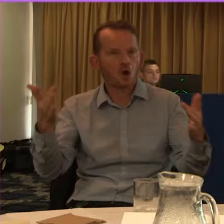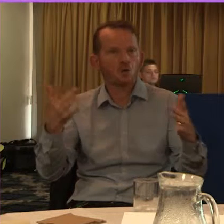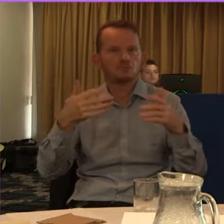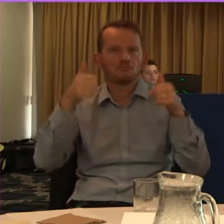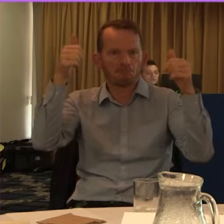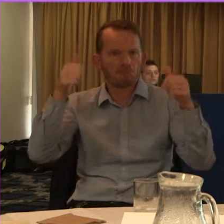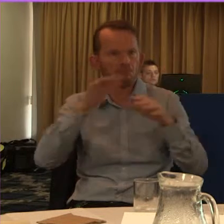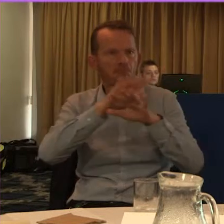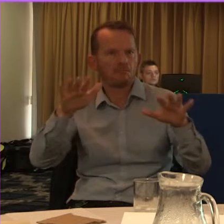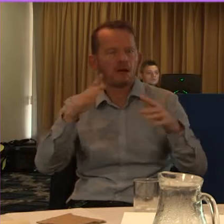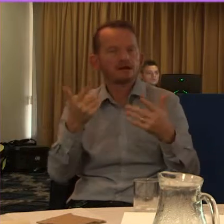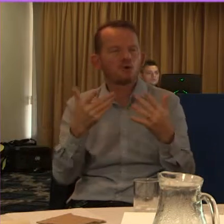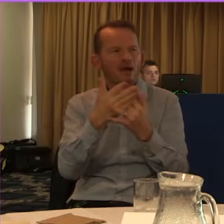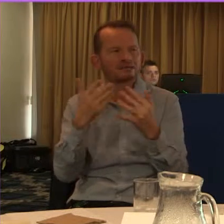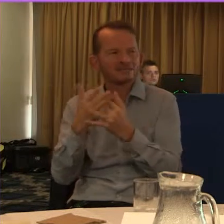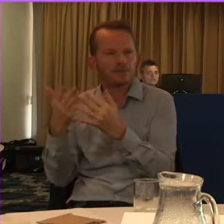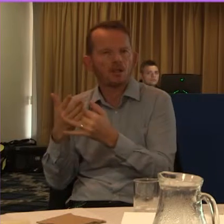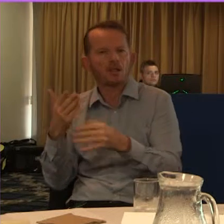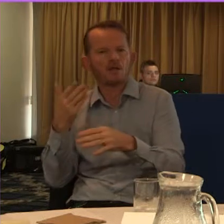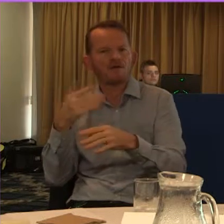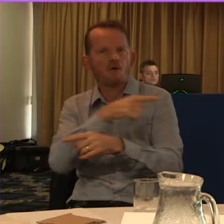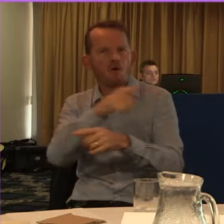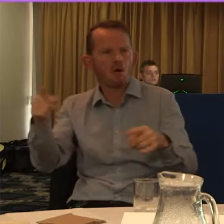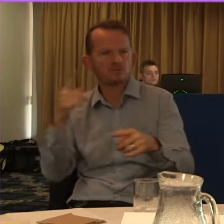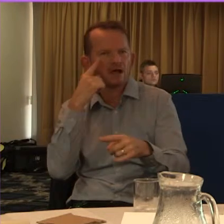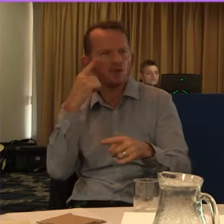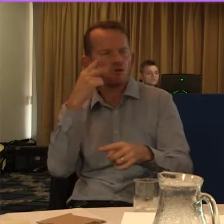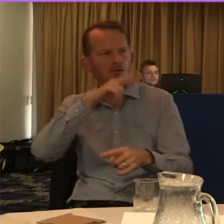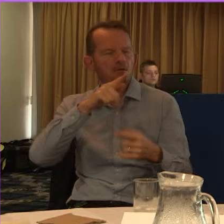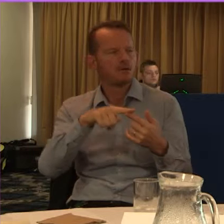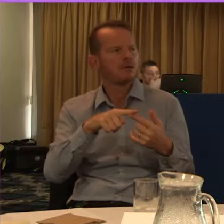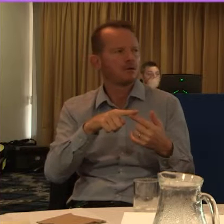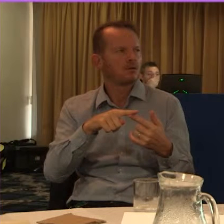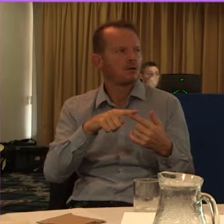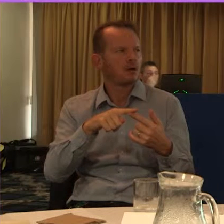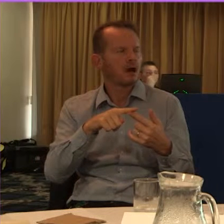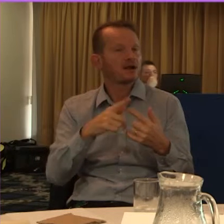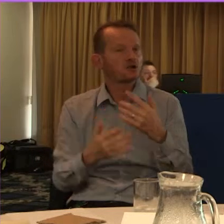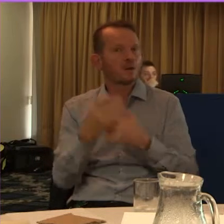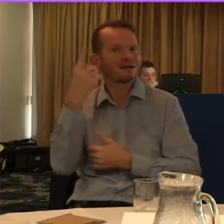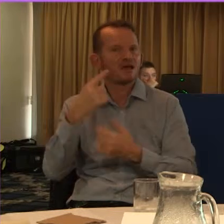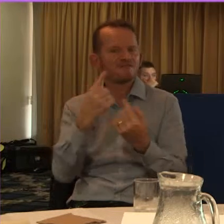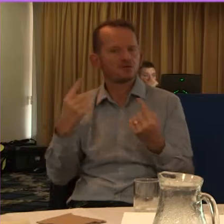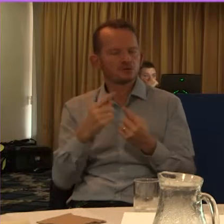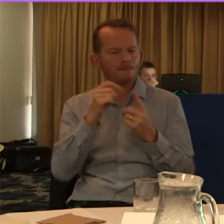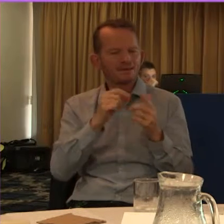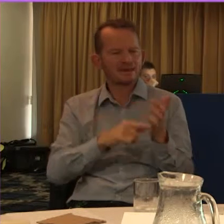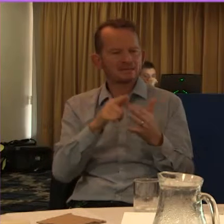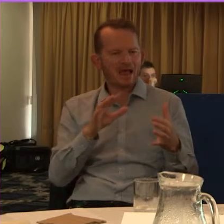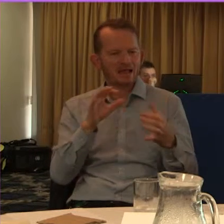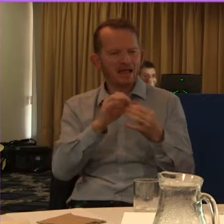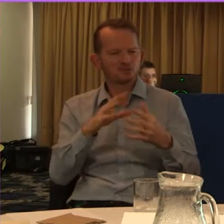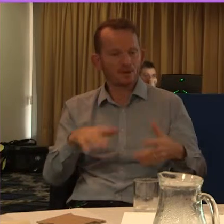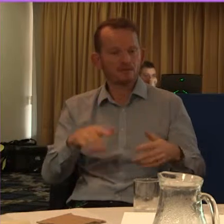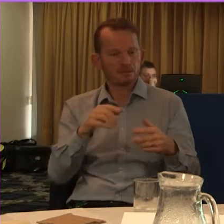work to be done in terms of making it more accessible. And I think the other thing that's been really, I suppose, innovative for us is that Pete's